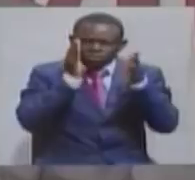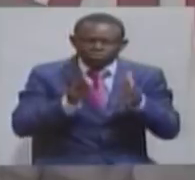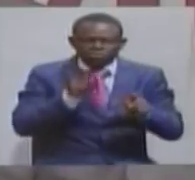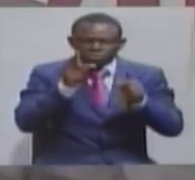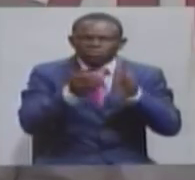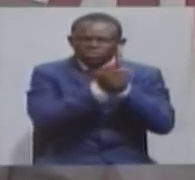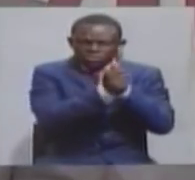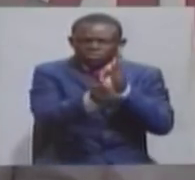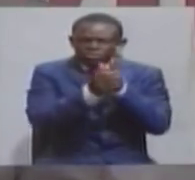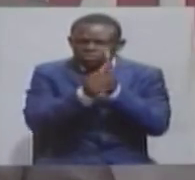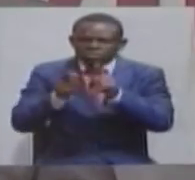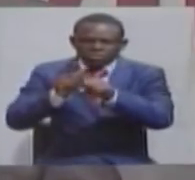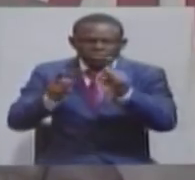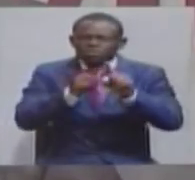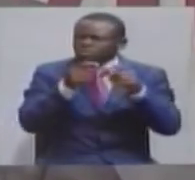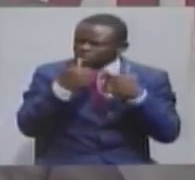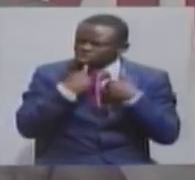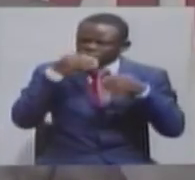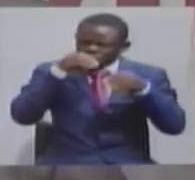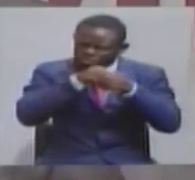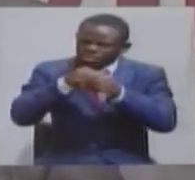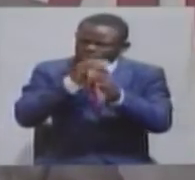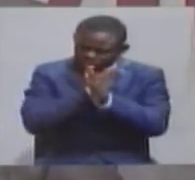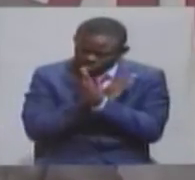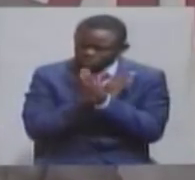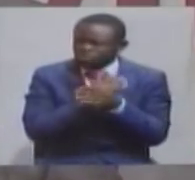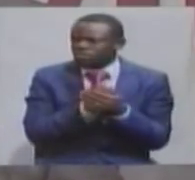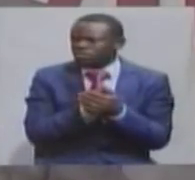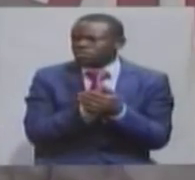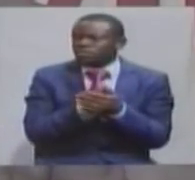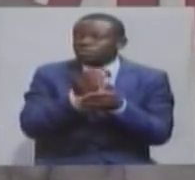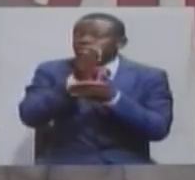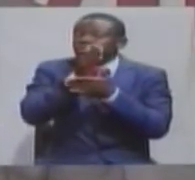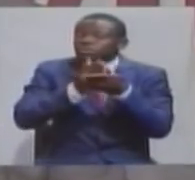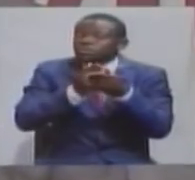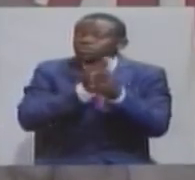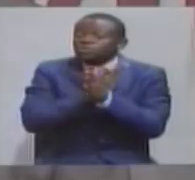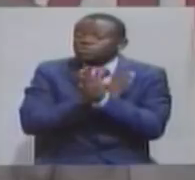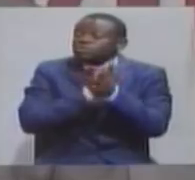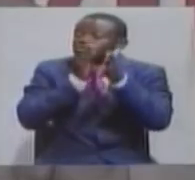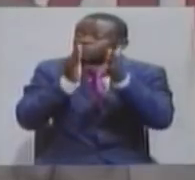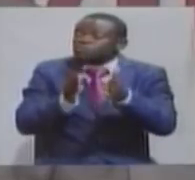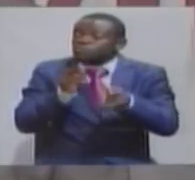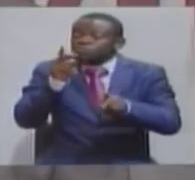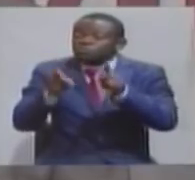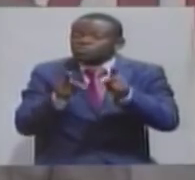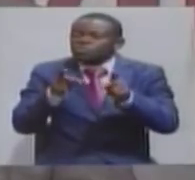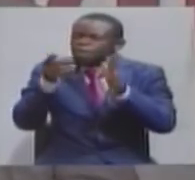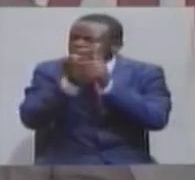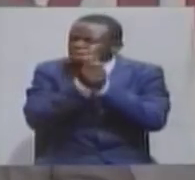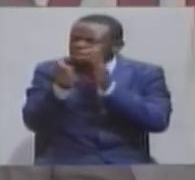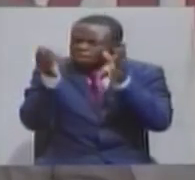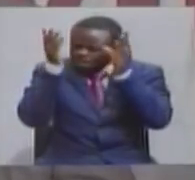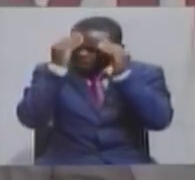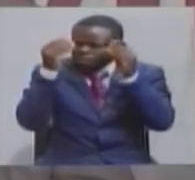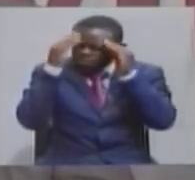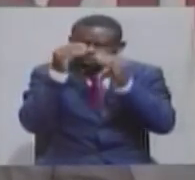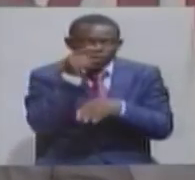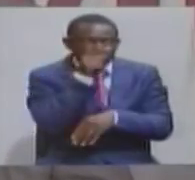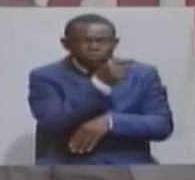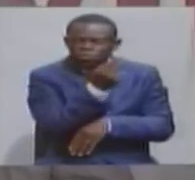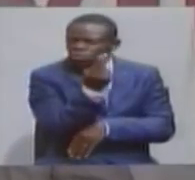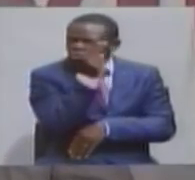people. There are some people, Mr. Zulu, Zambians who have facilitated meetings at the UN. Are you sure they can't facilitate a meeting